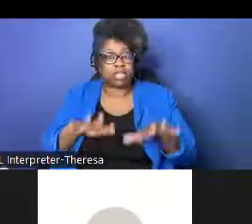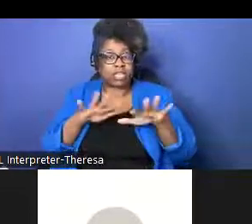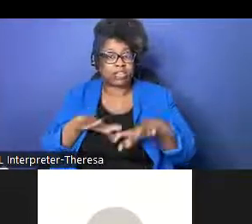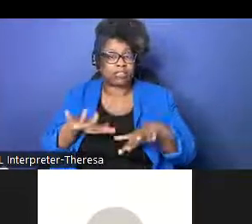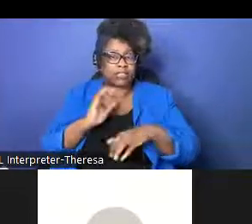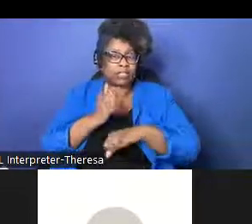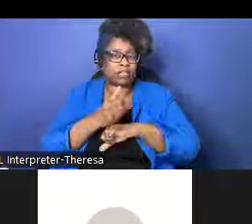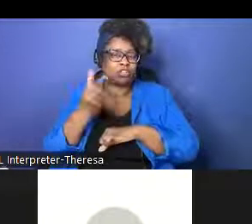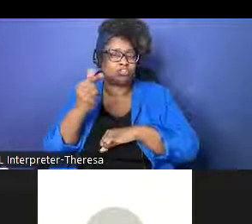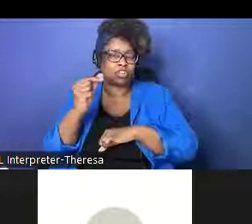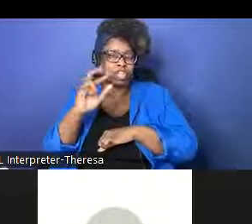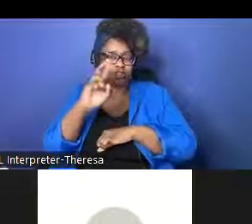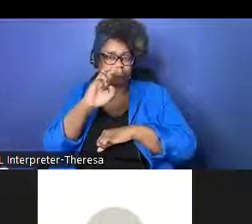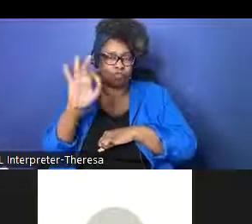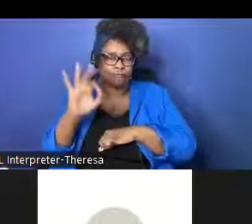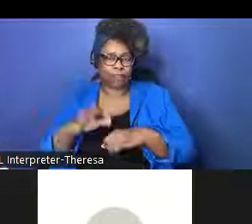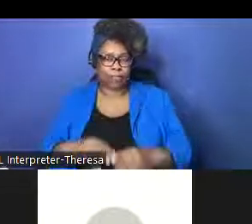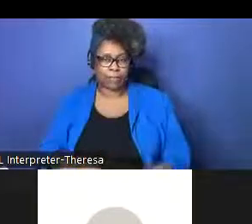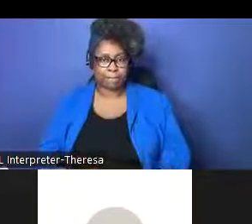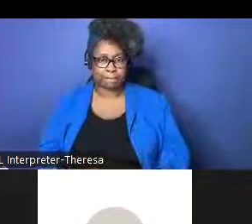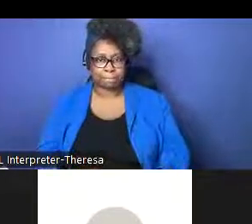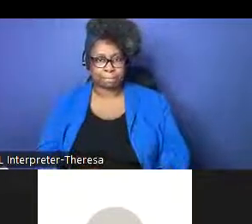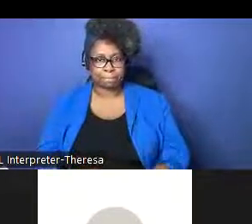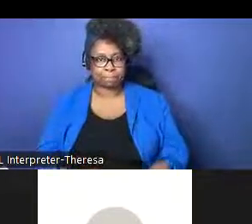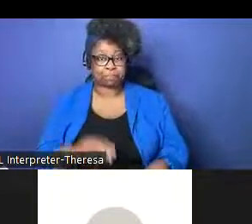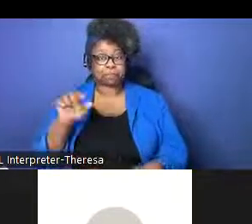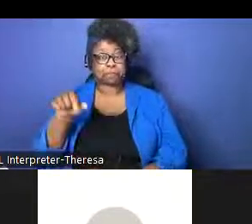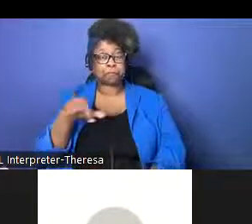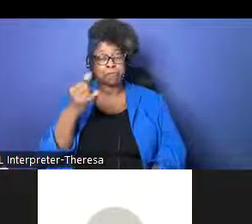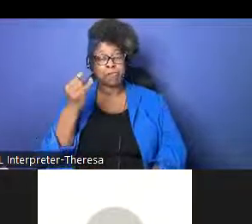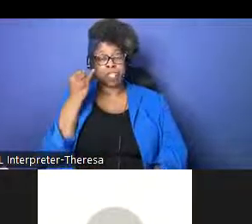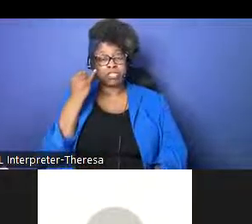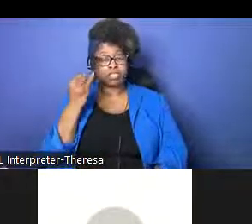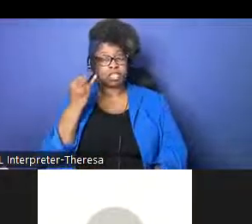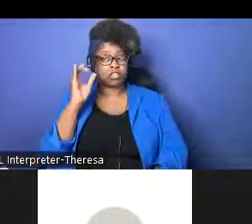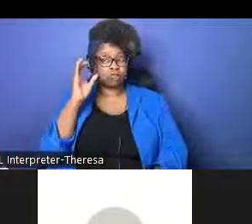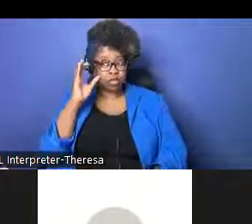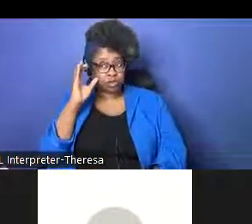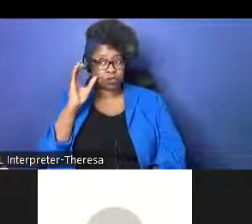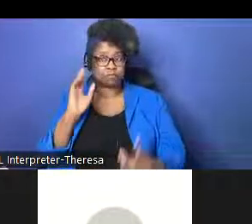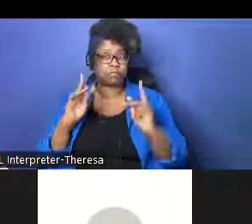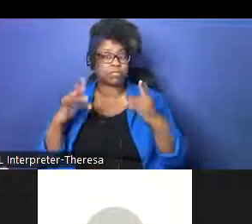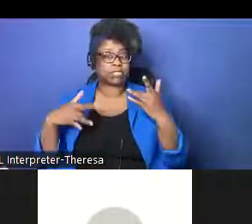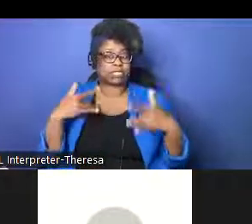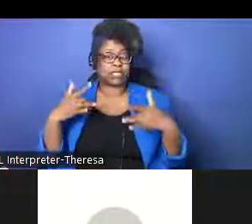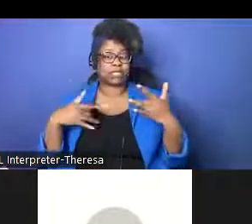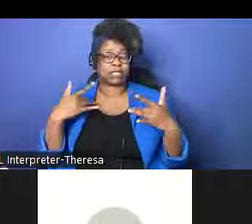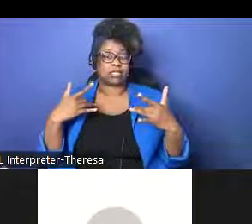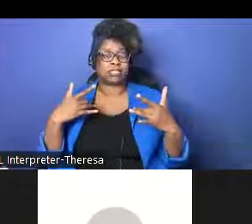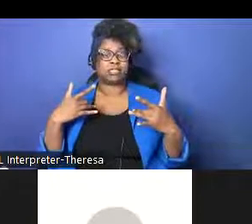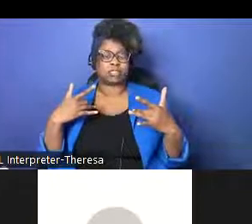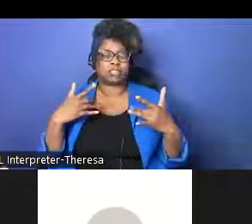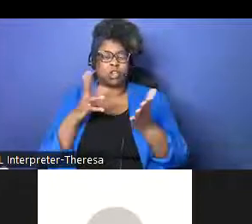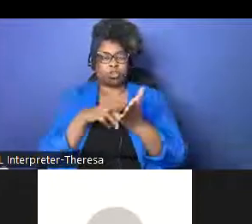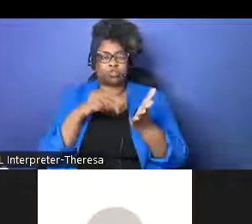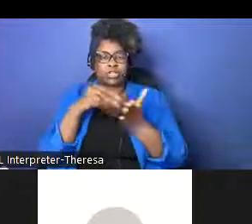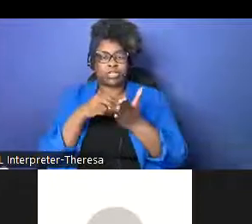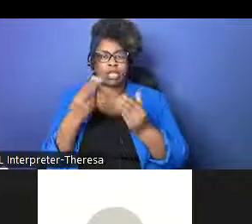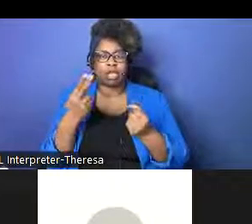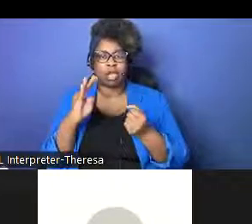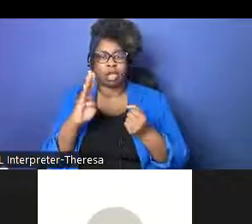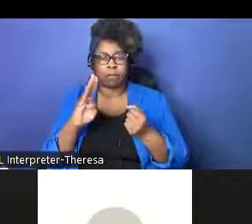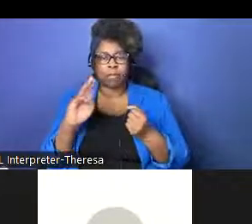green roofs. Another idea that we've heard a lot of excitement about is the idea of a resilience hub, which